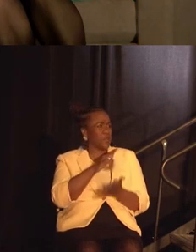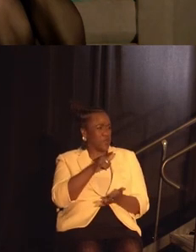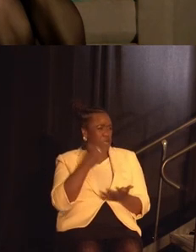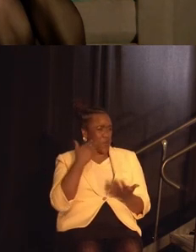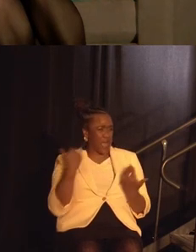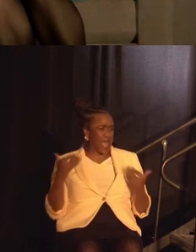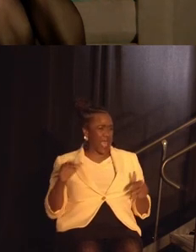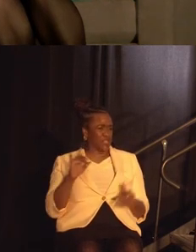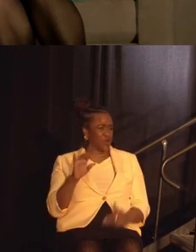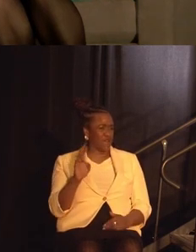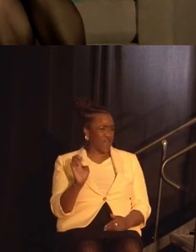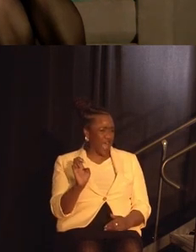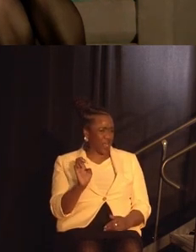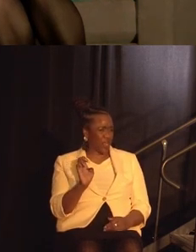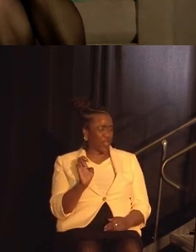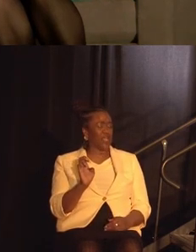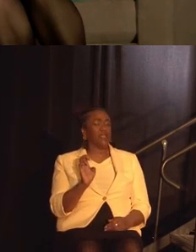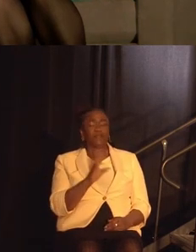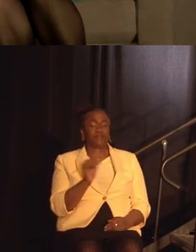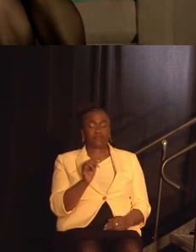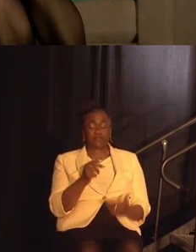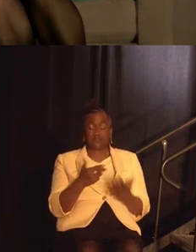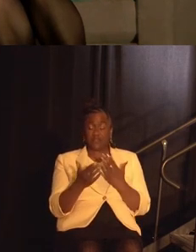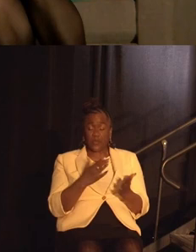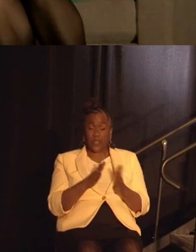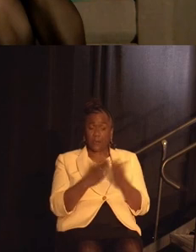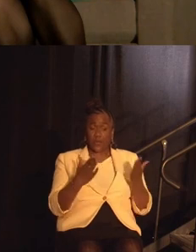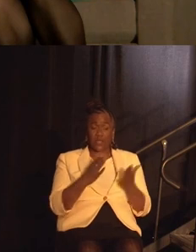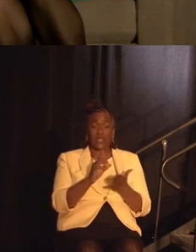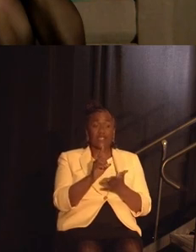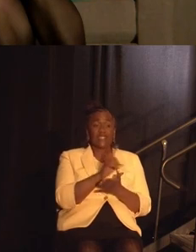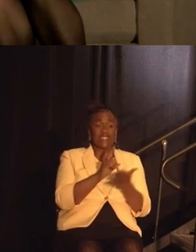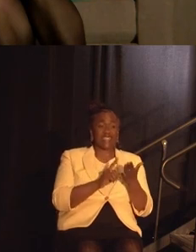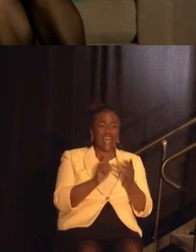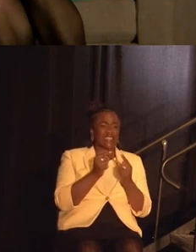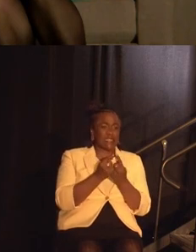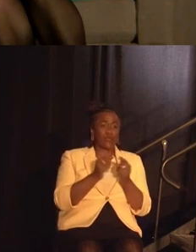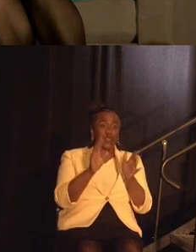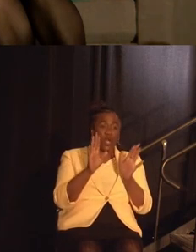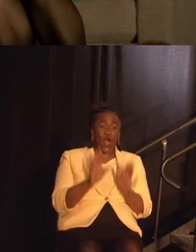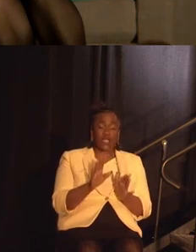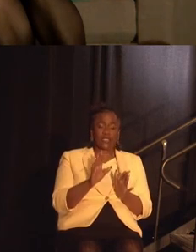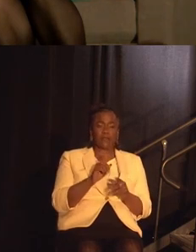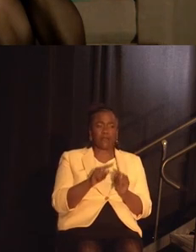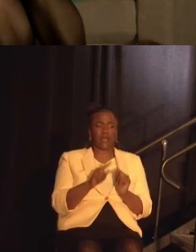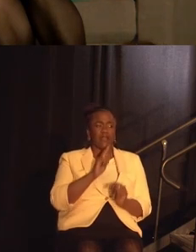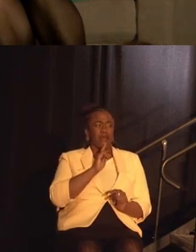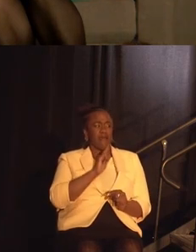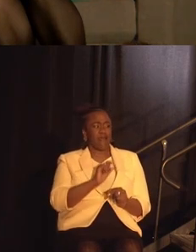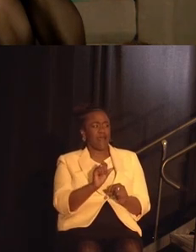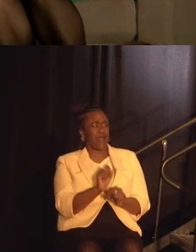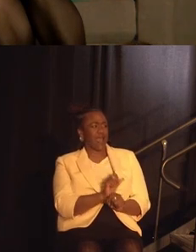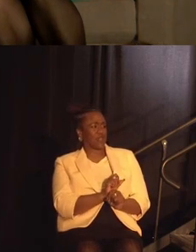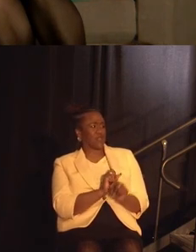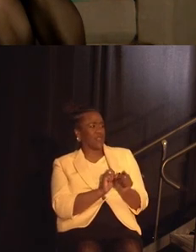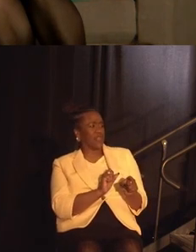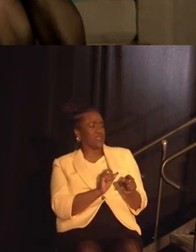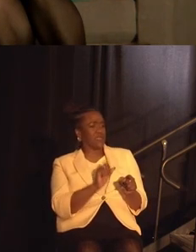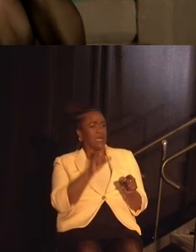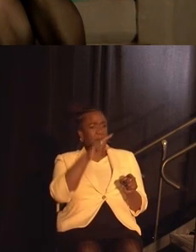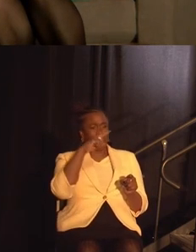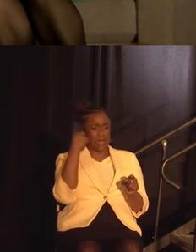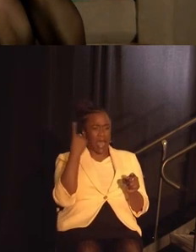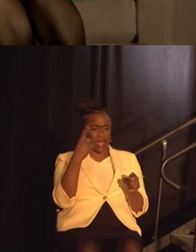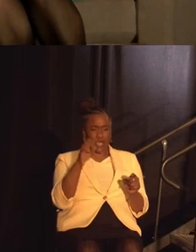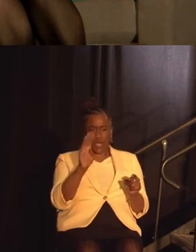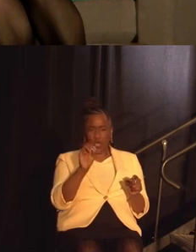Like she's actually, and in the book, the design team was awesome, but it's actually like a black border, like